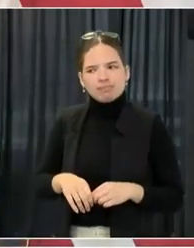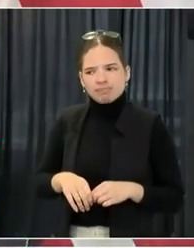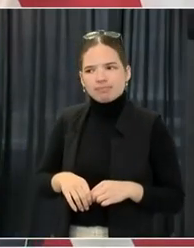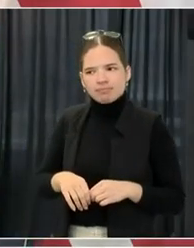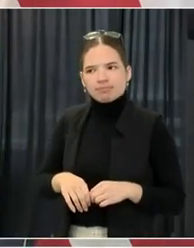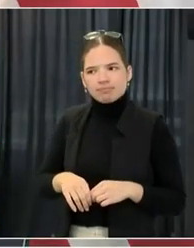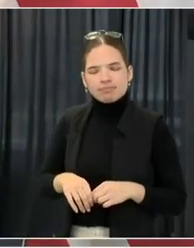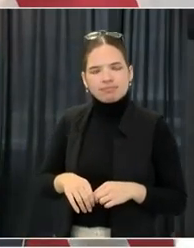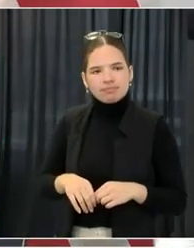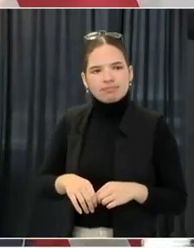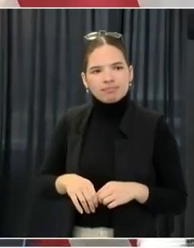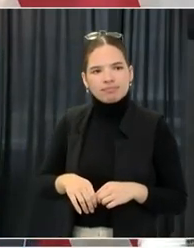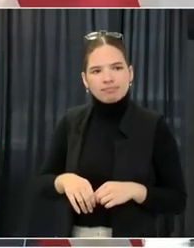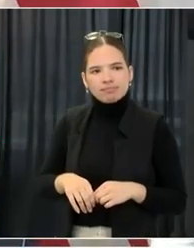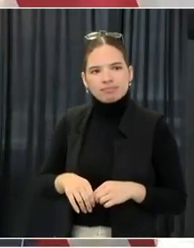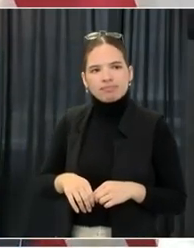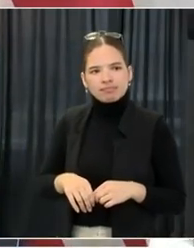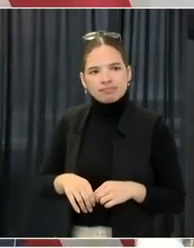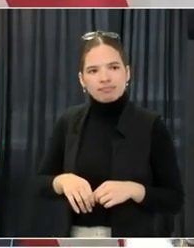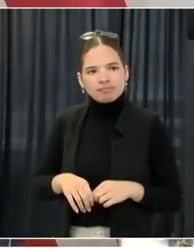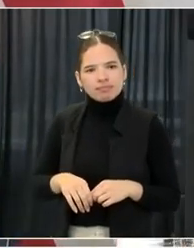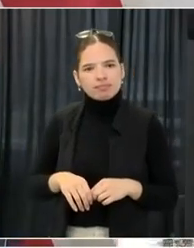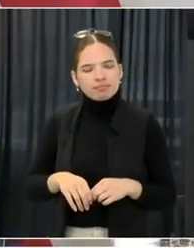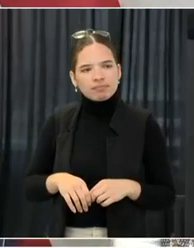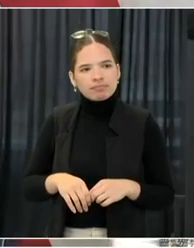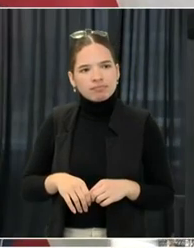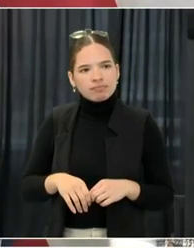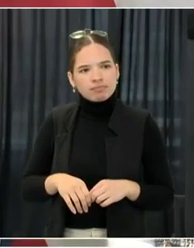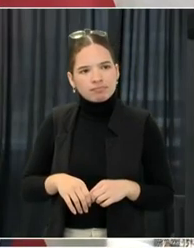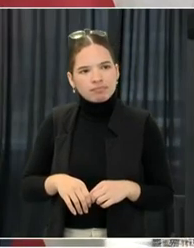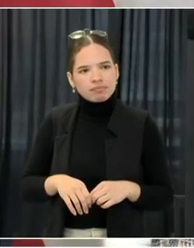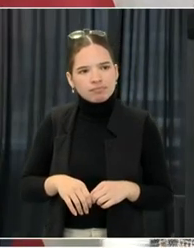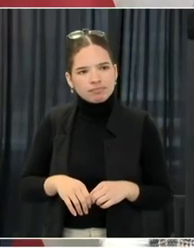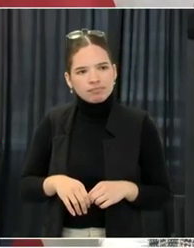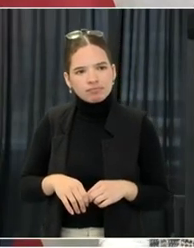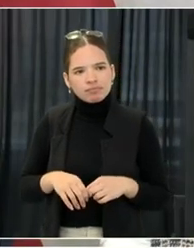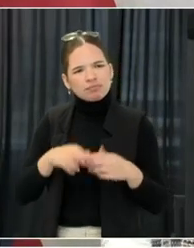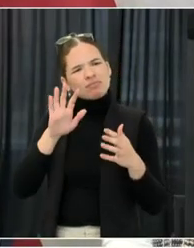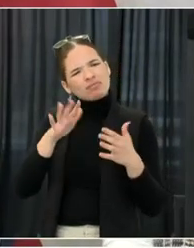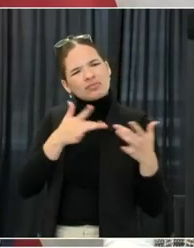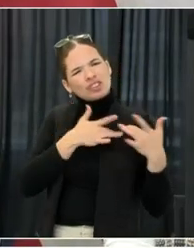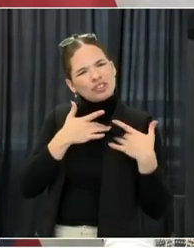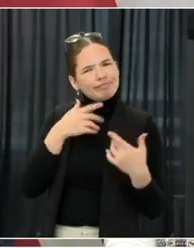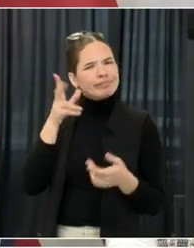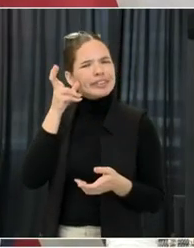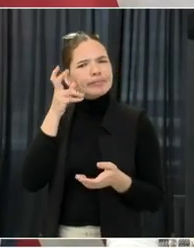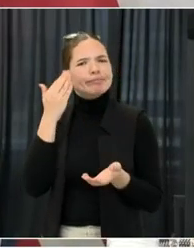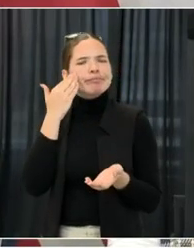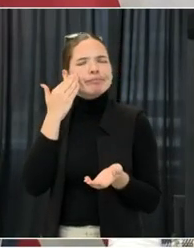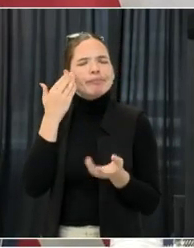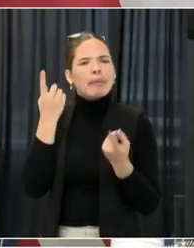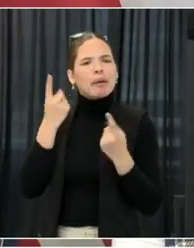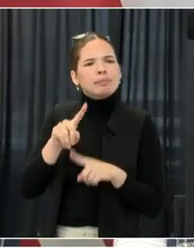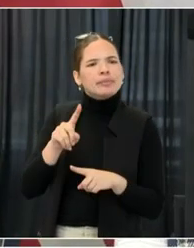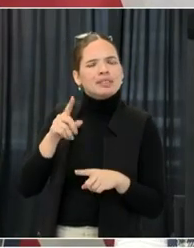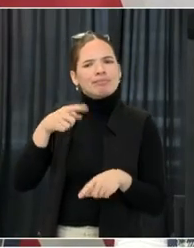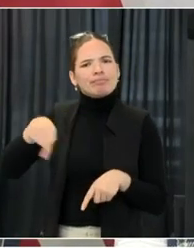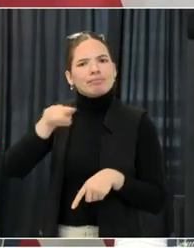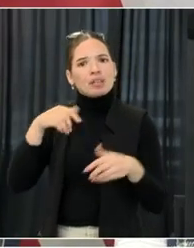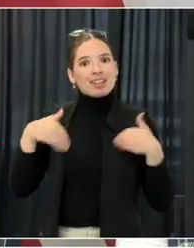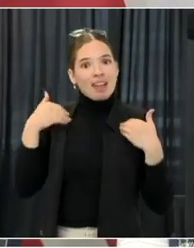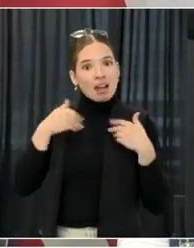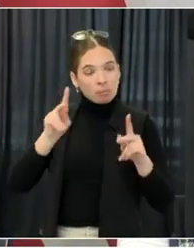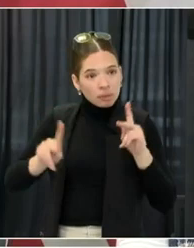Okay, last question. One of the big concerns we heard throughout the morning was about juvenile offenses. In particular, almost